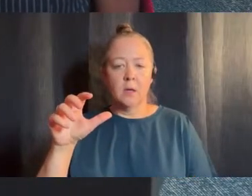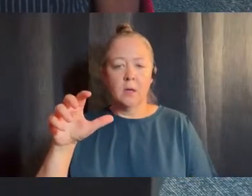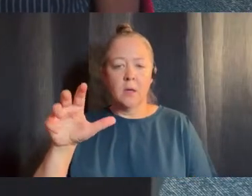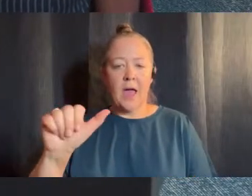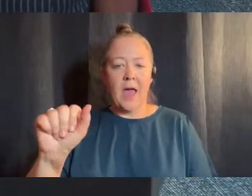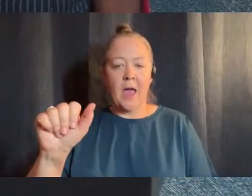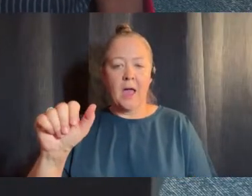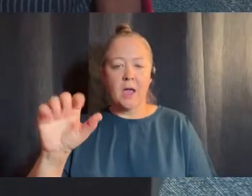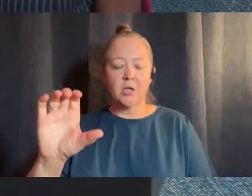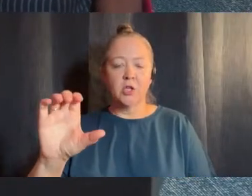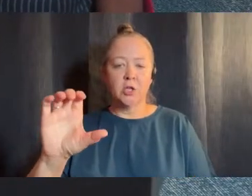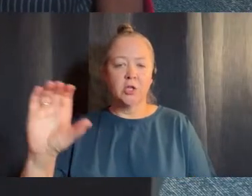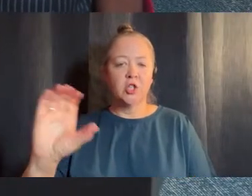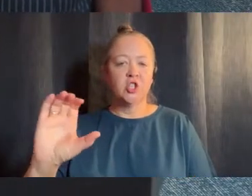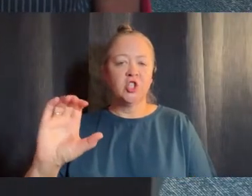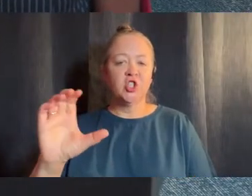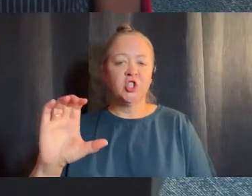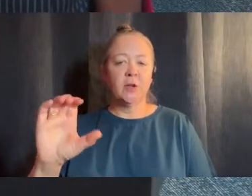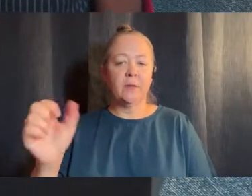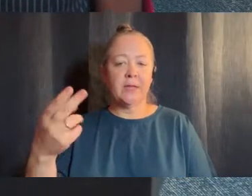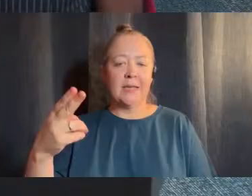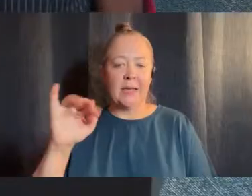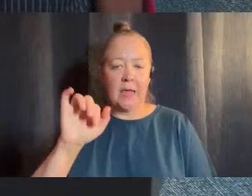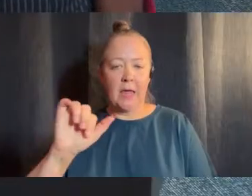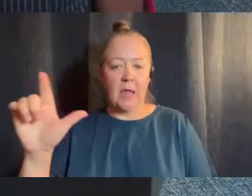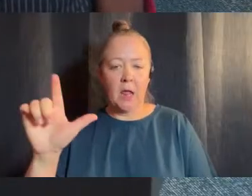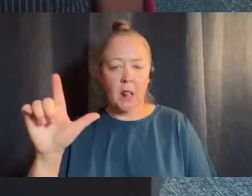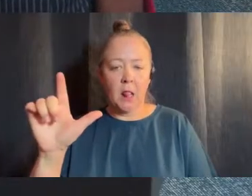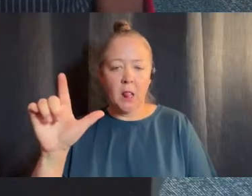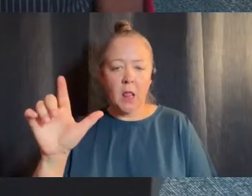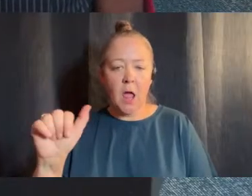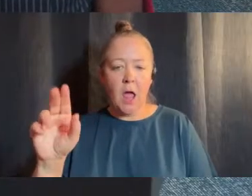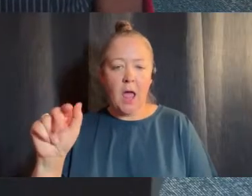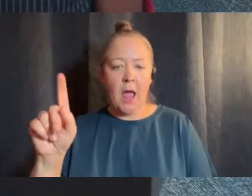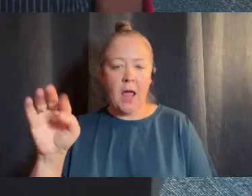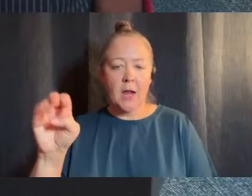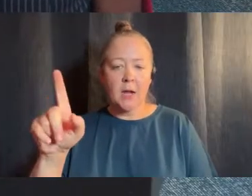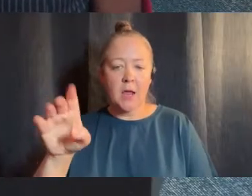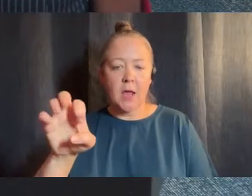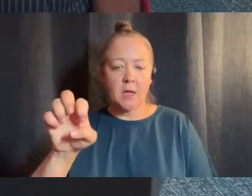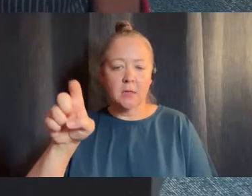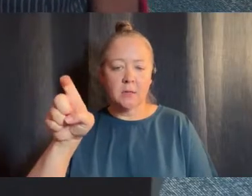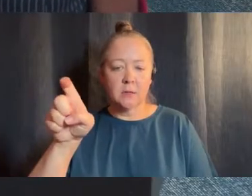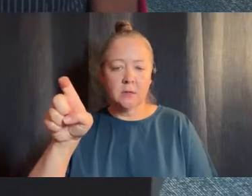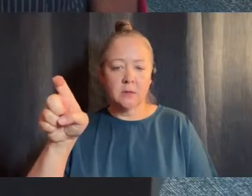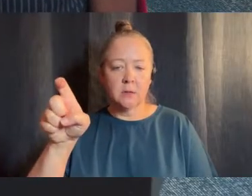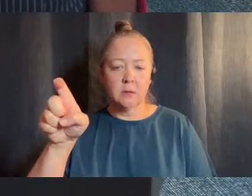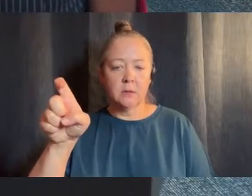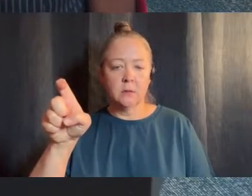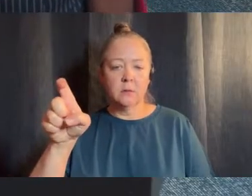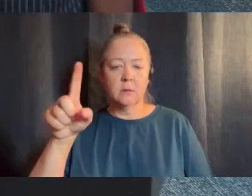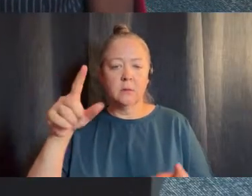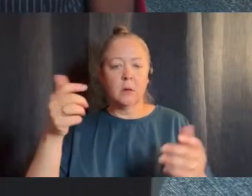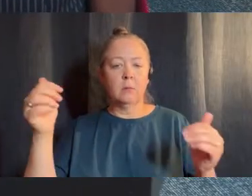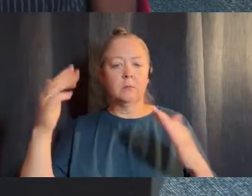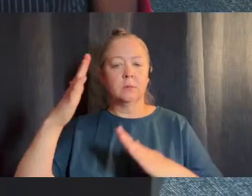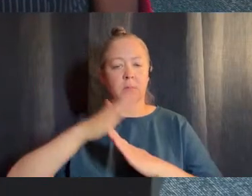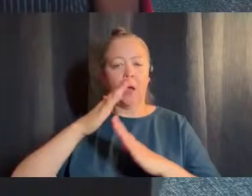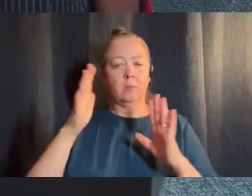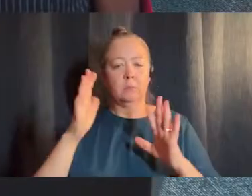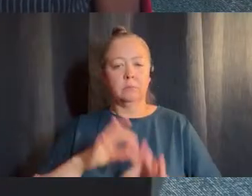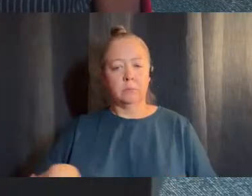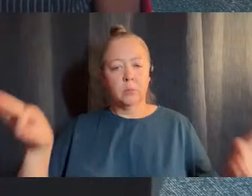elected officials must undertake. Each of you took an oath of office to uphold the charter, fulfill